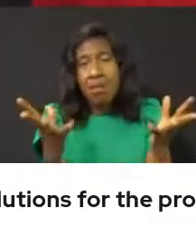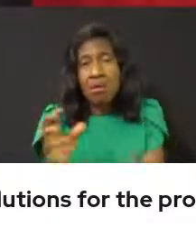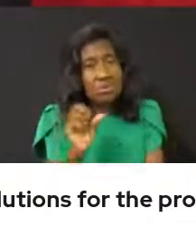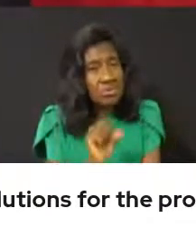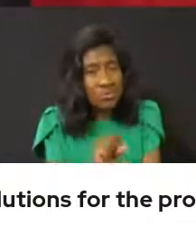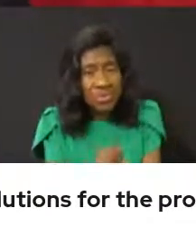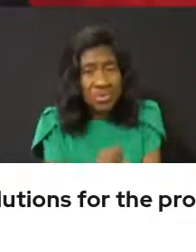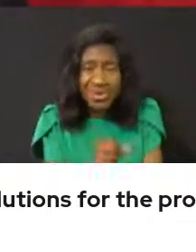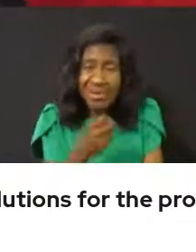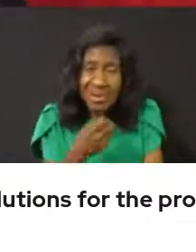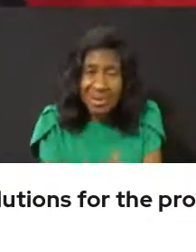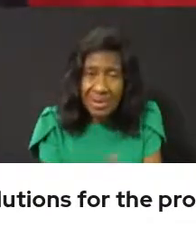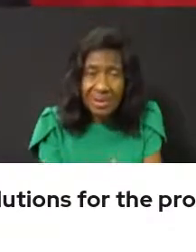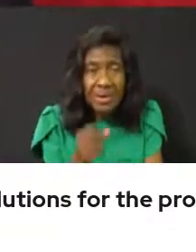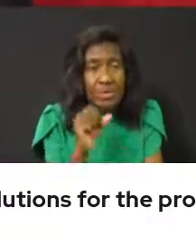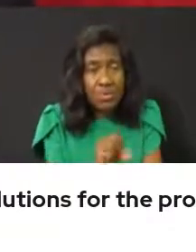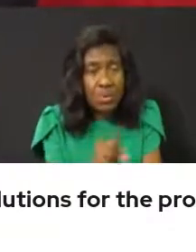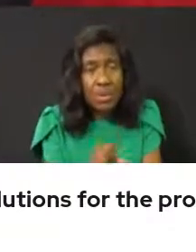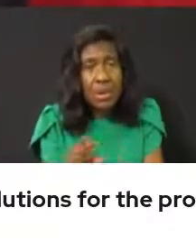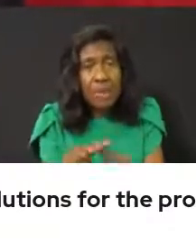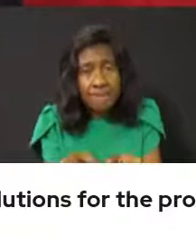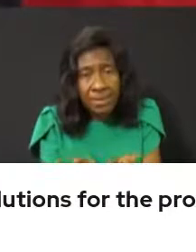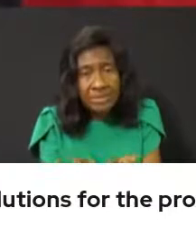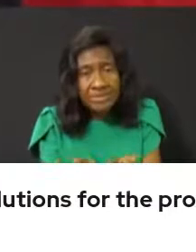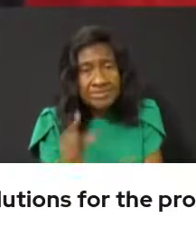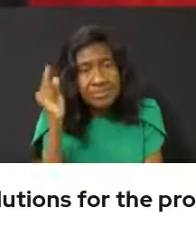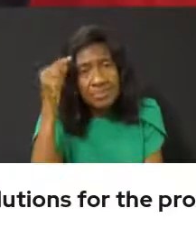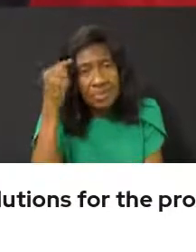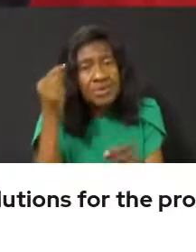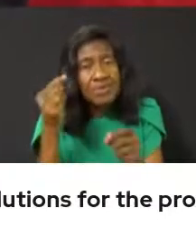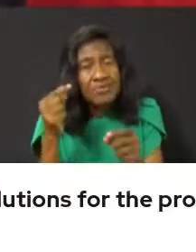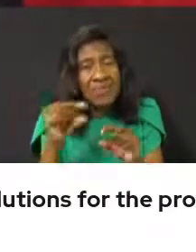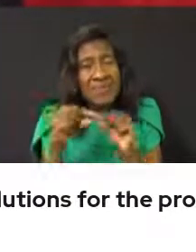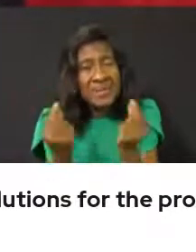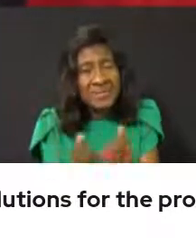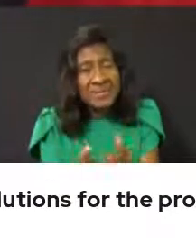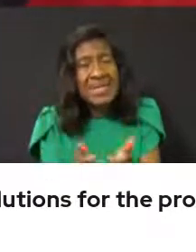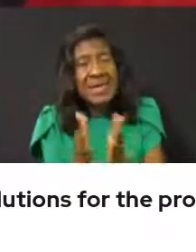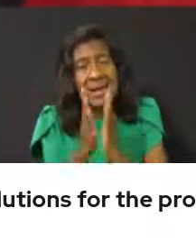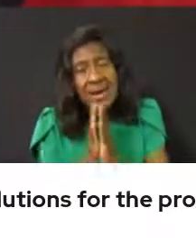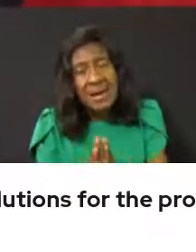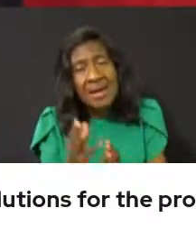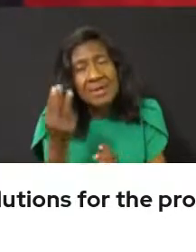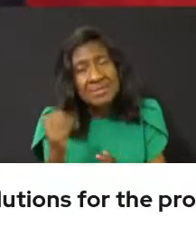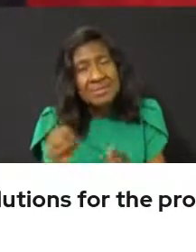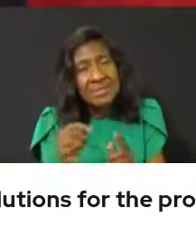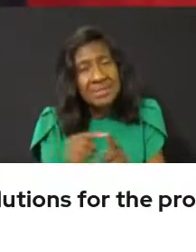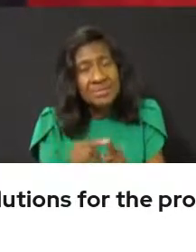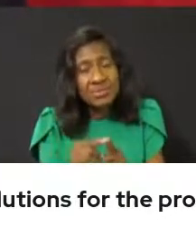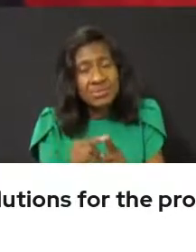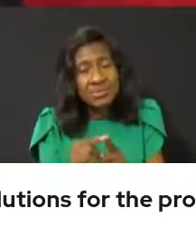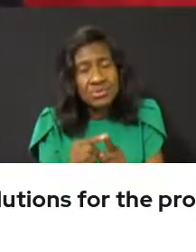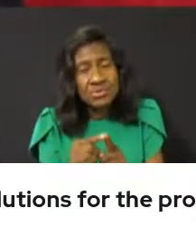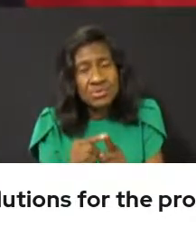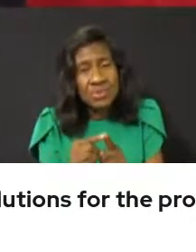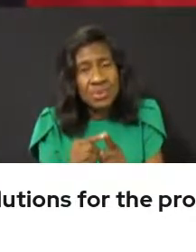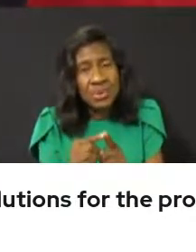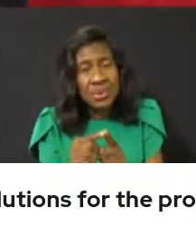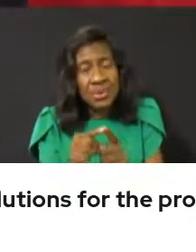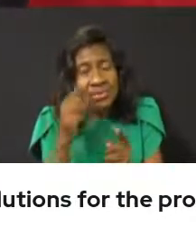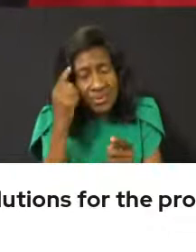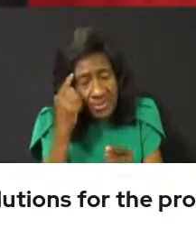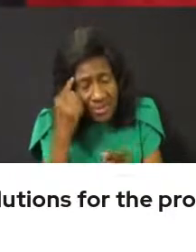sector, but that is what the government has asked us to do, to take every precaution, to do